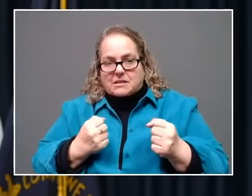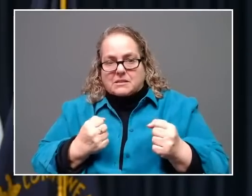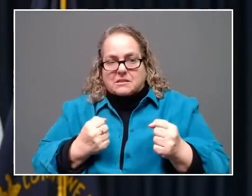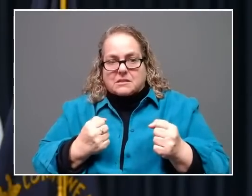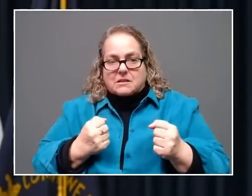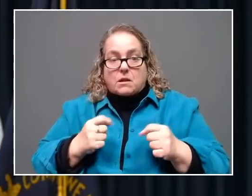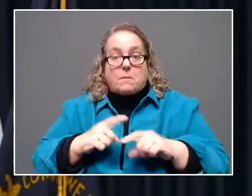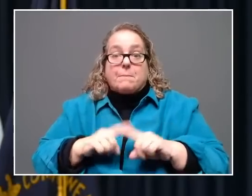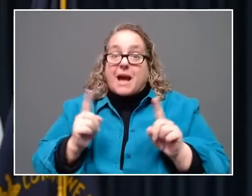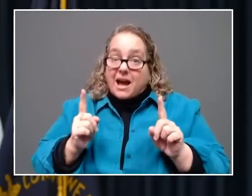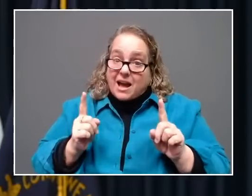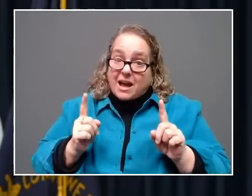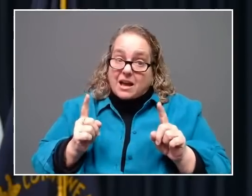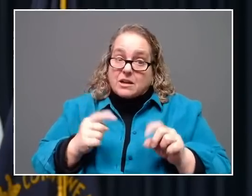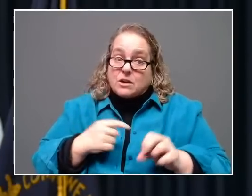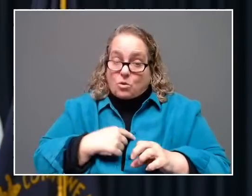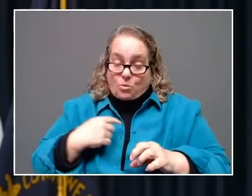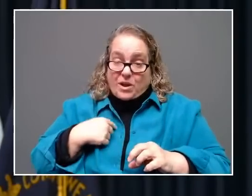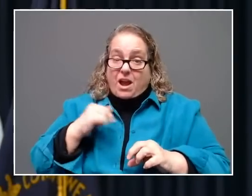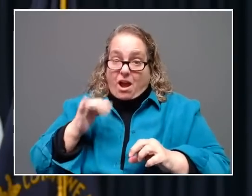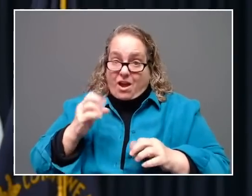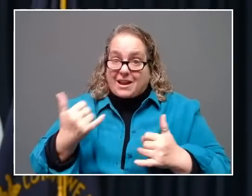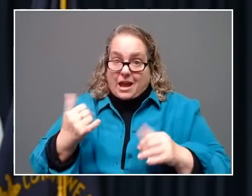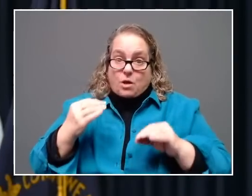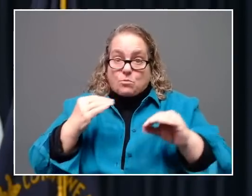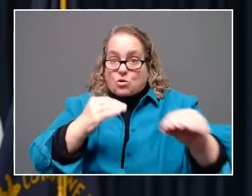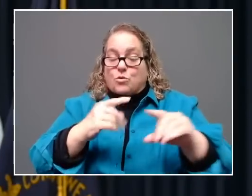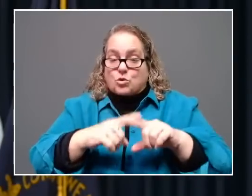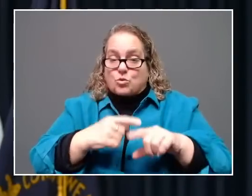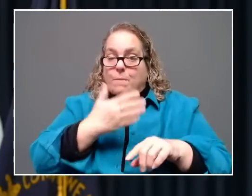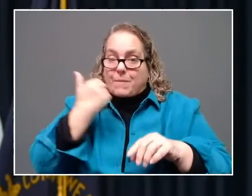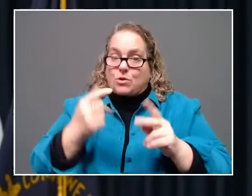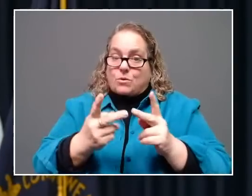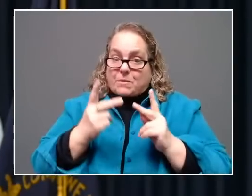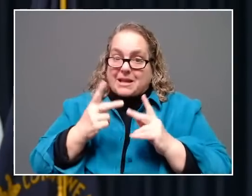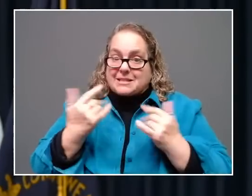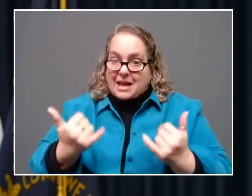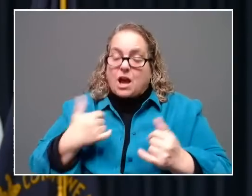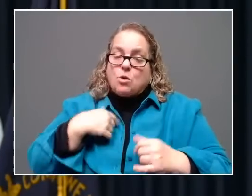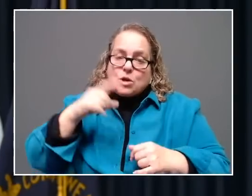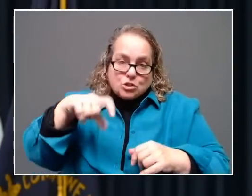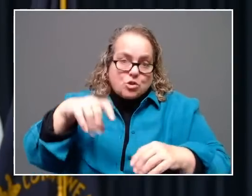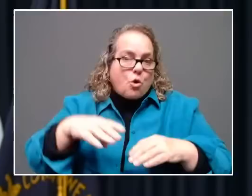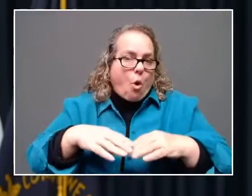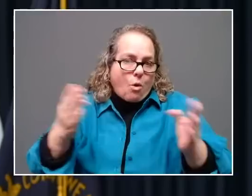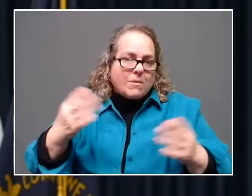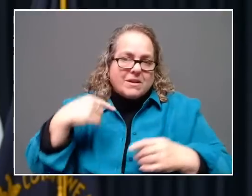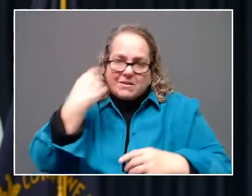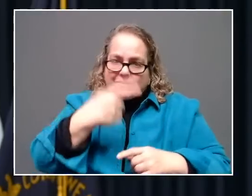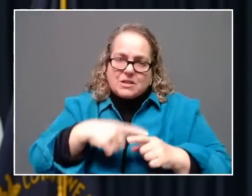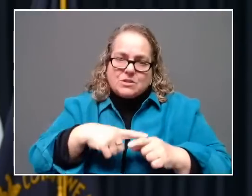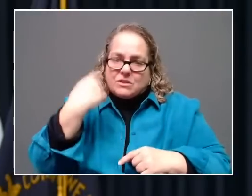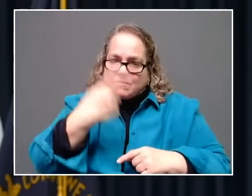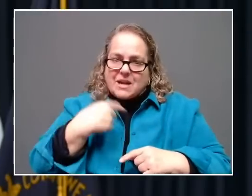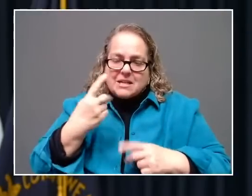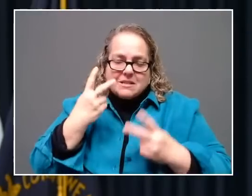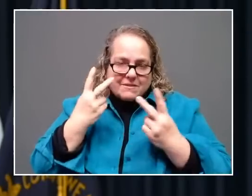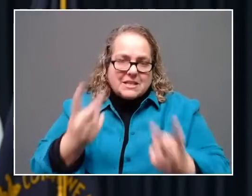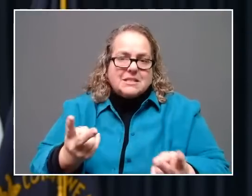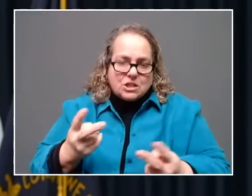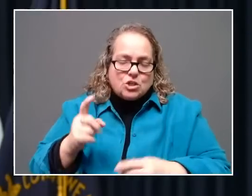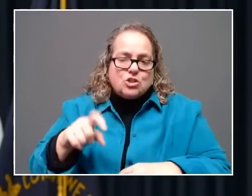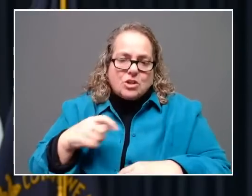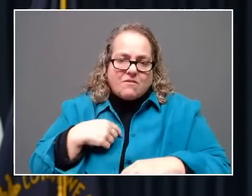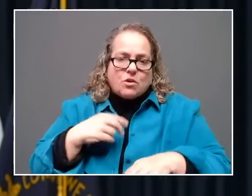But we are certainly moving towards a place where we ought to be able to have more normal visitation,